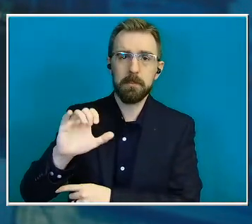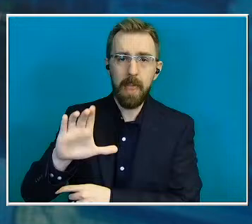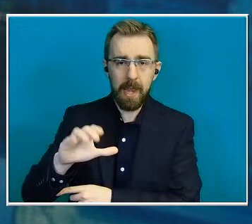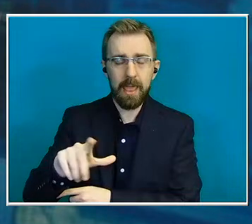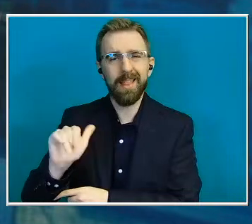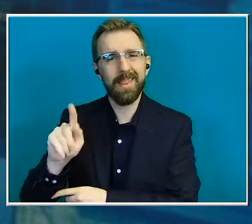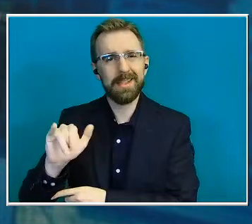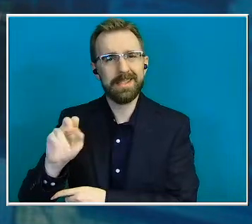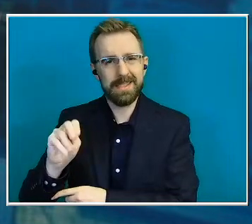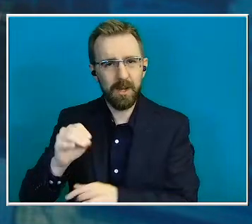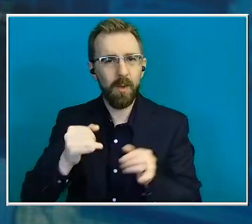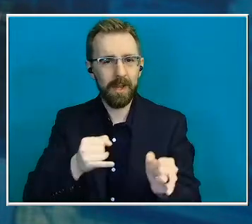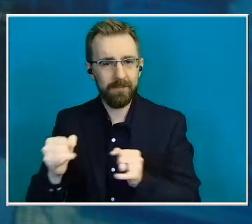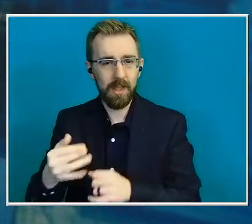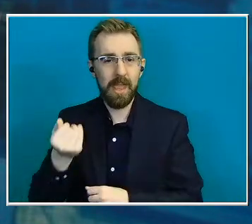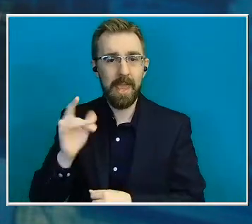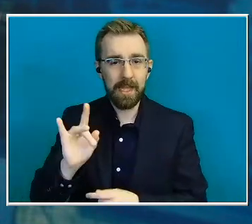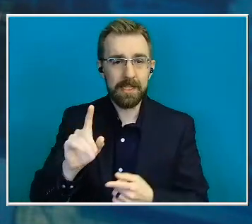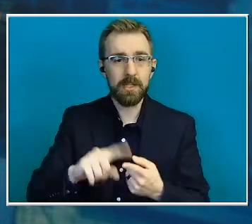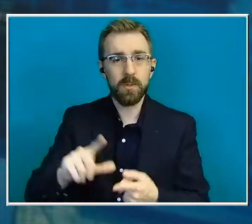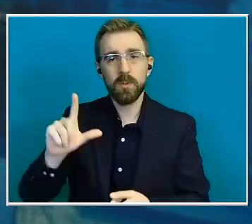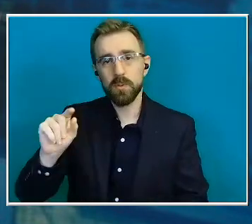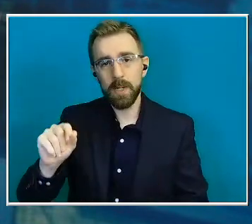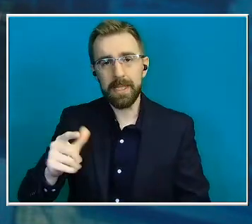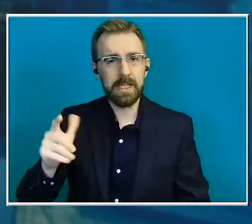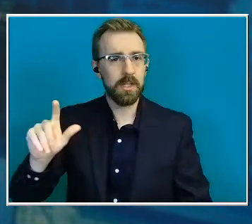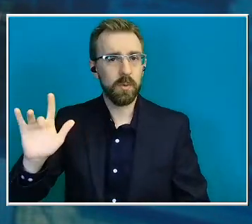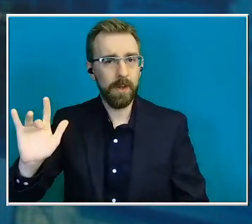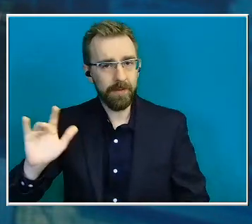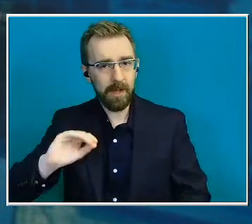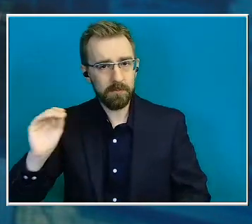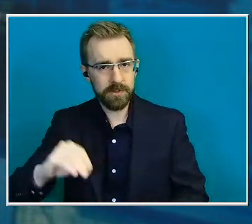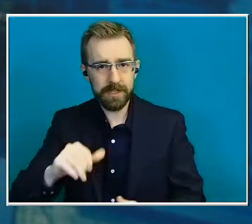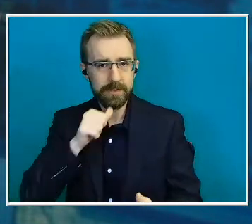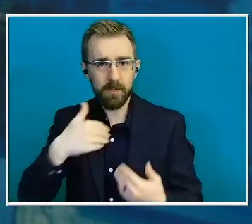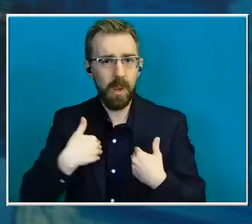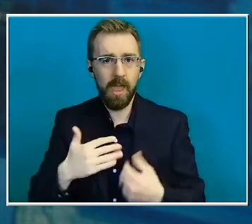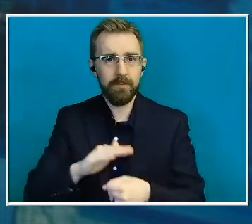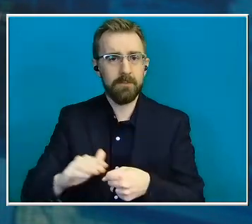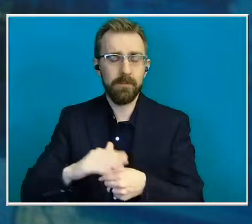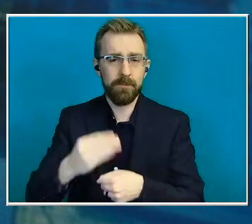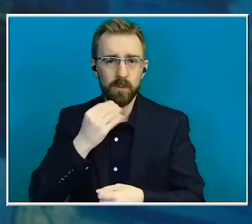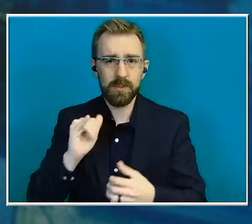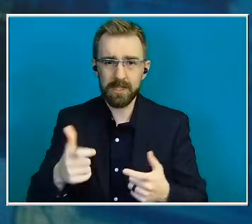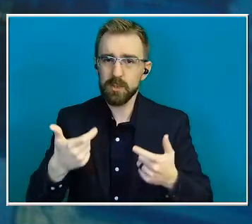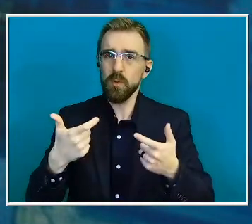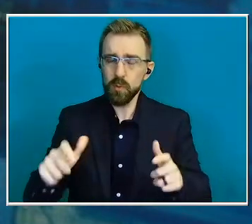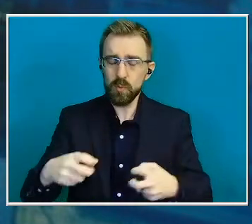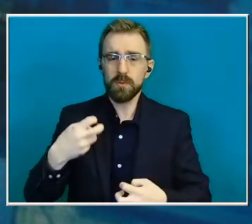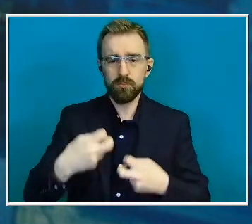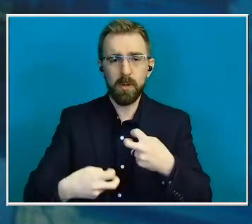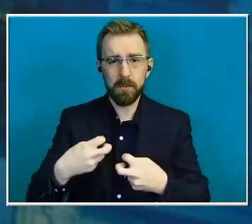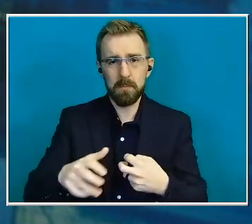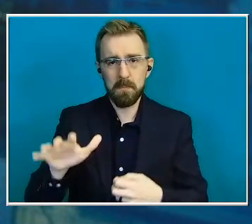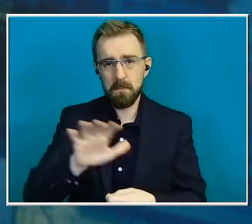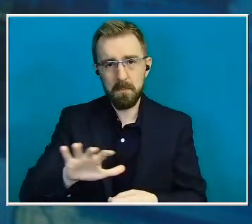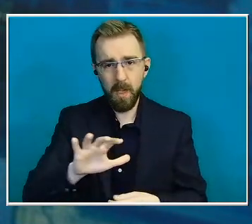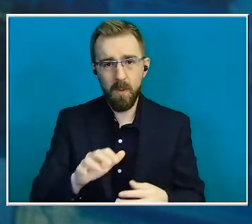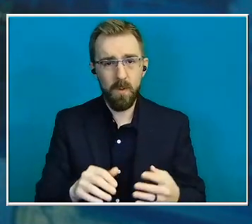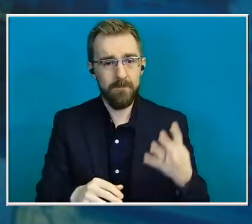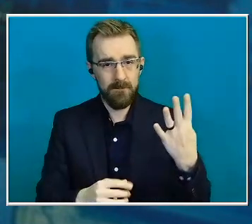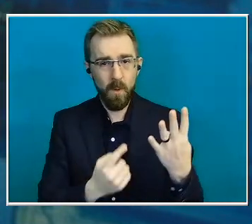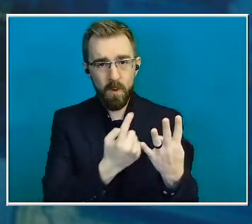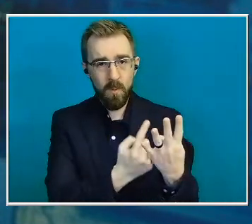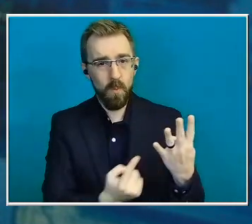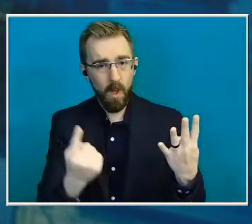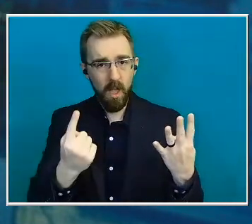to 25% food insecure. So it's a large problem. About 1 in every 4 Black individuals.